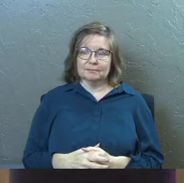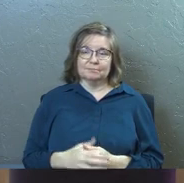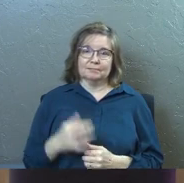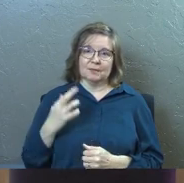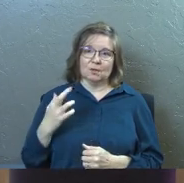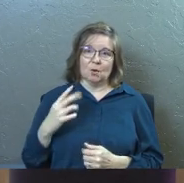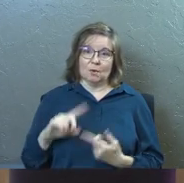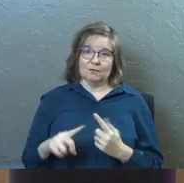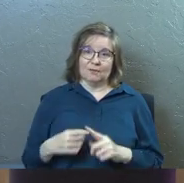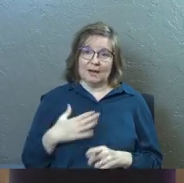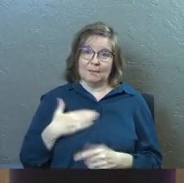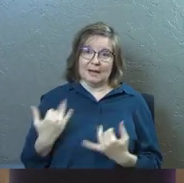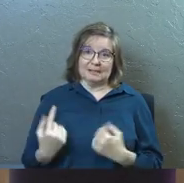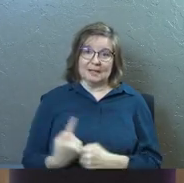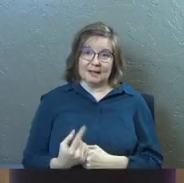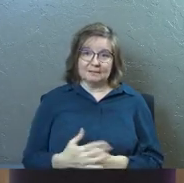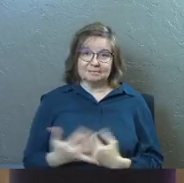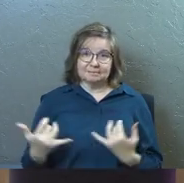Close friend of mine today.